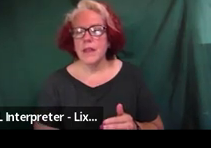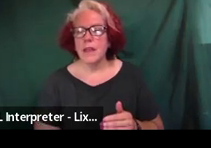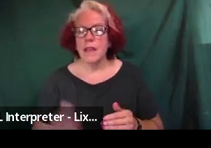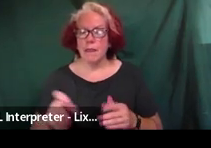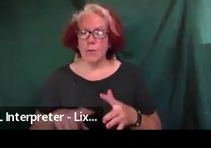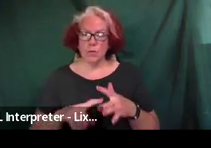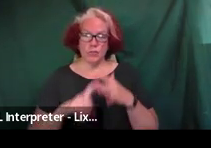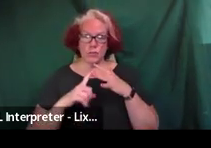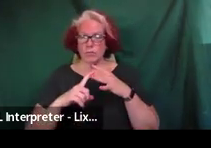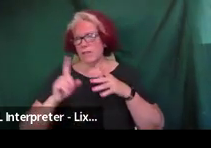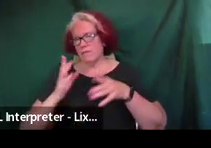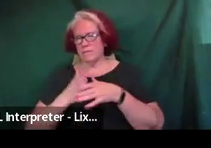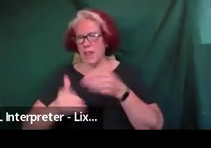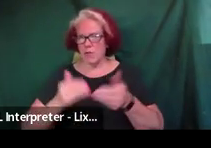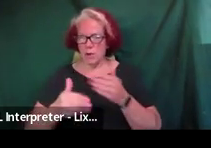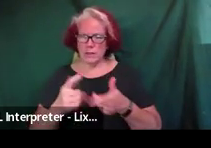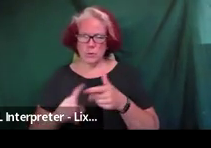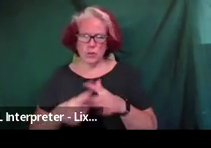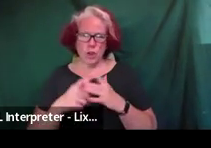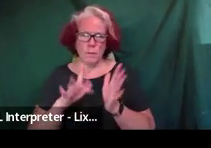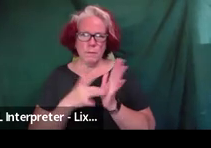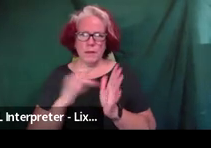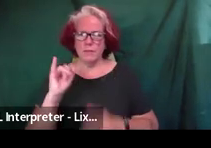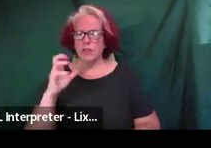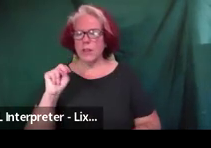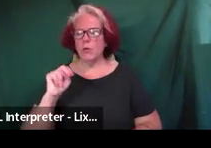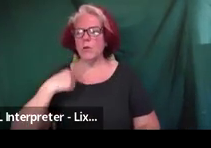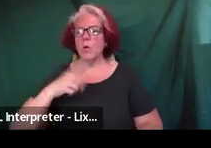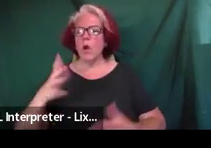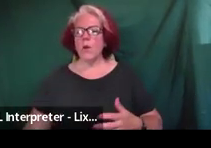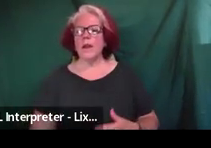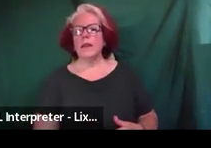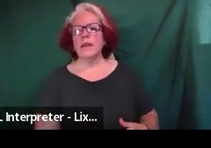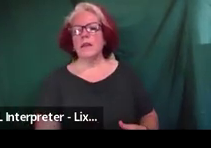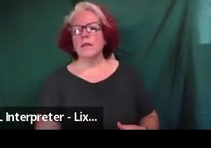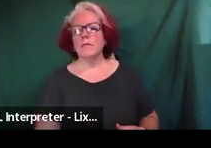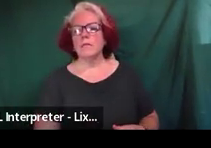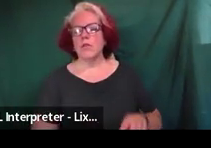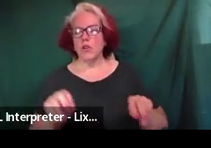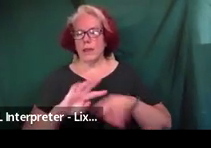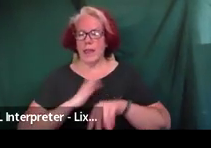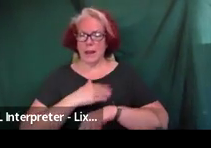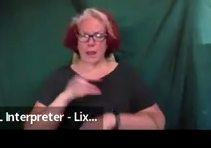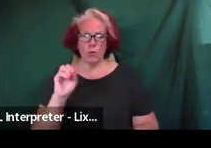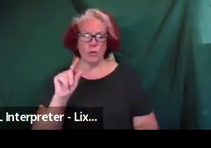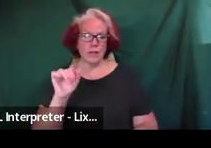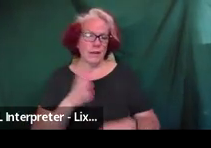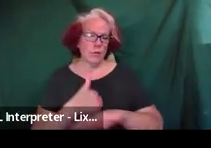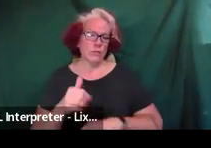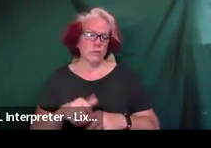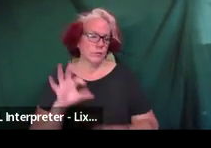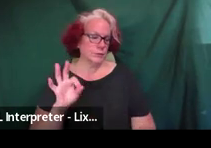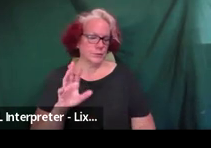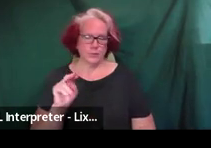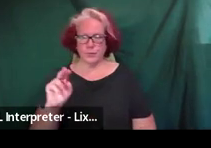development. And that will be, and we're already looking at our data crossing over into frontline with account